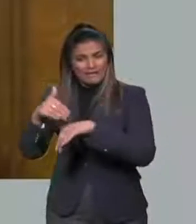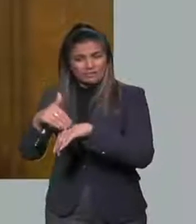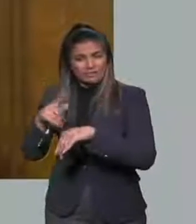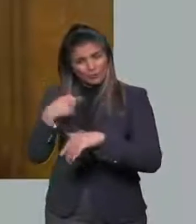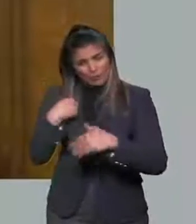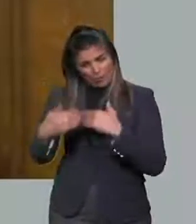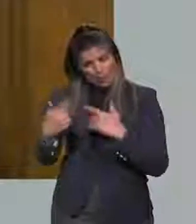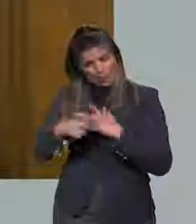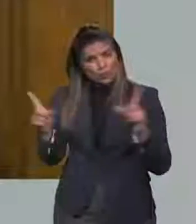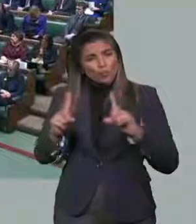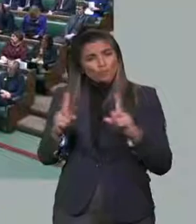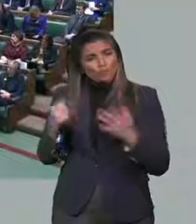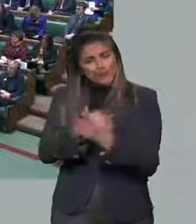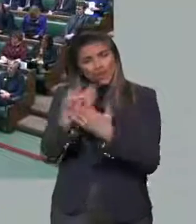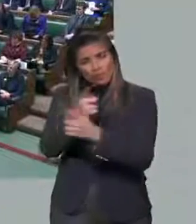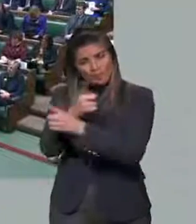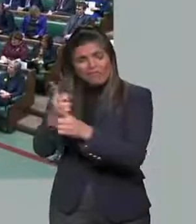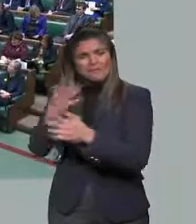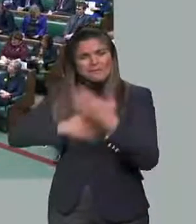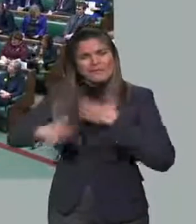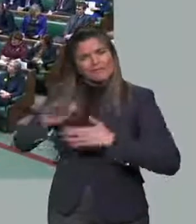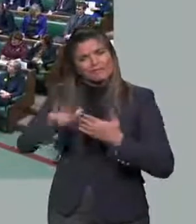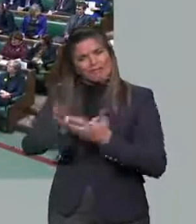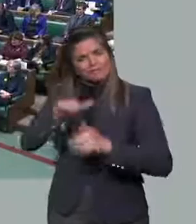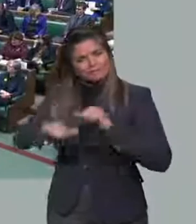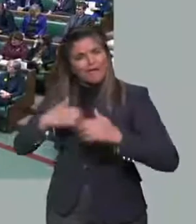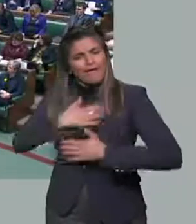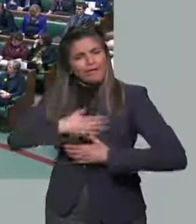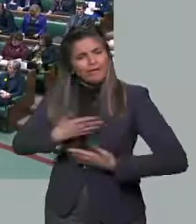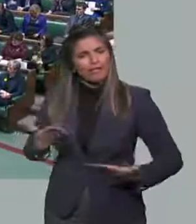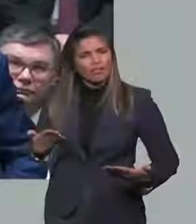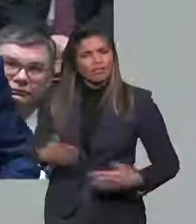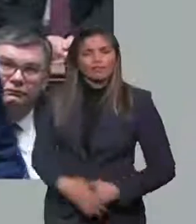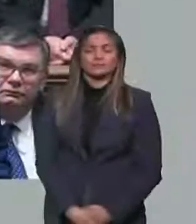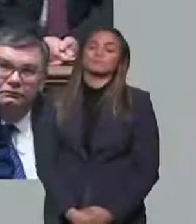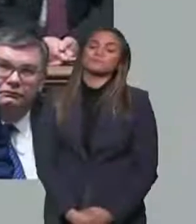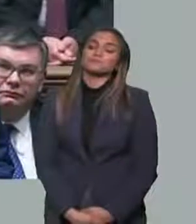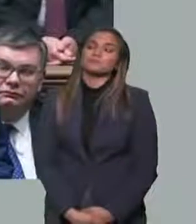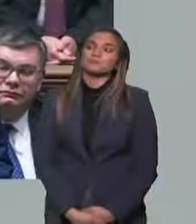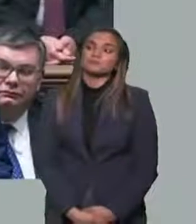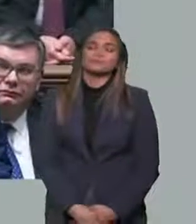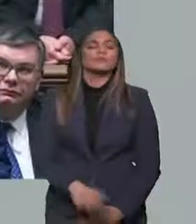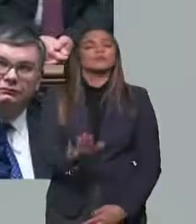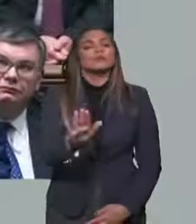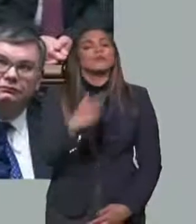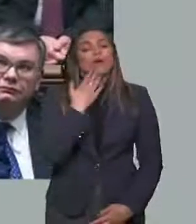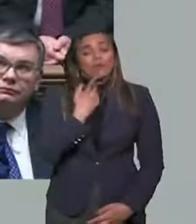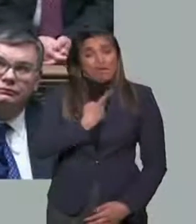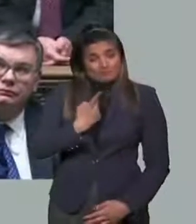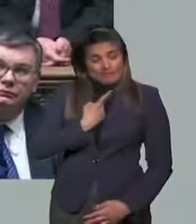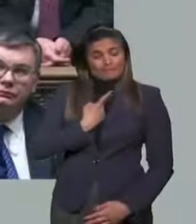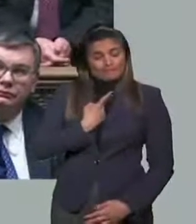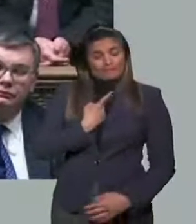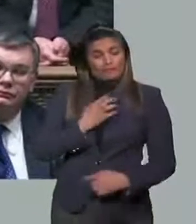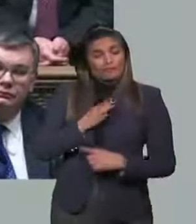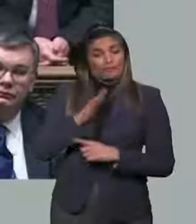Saudis behave ethically? Can I thank the honourable gentleman? Can I just say to him, when I was Foreign Secretary and I went to Riyadh